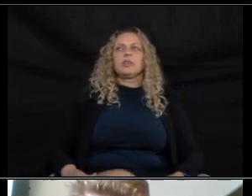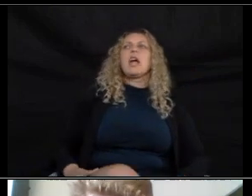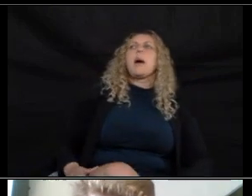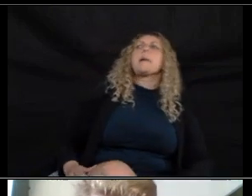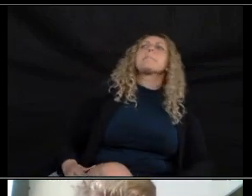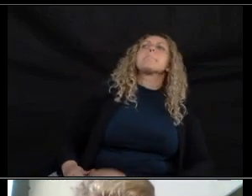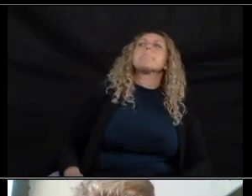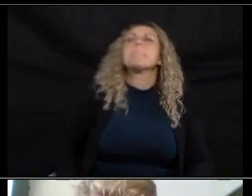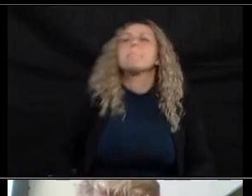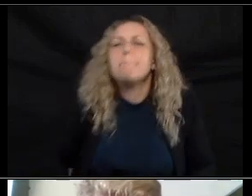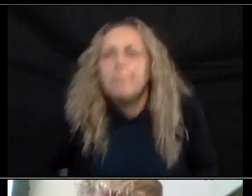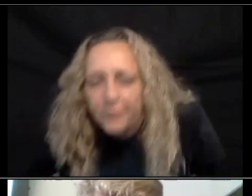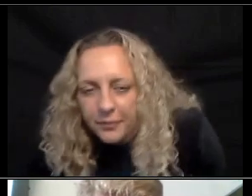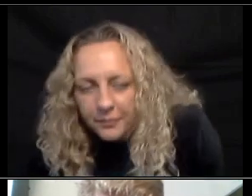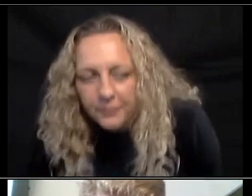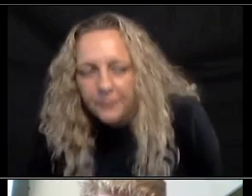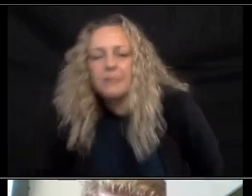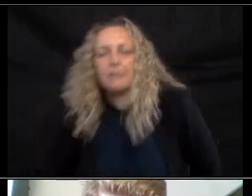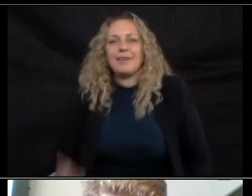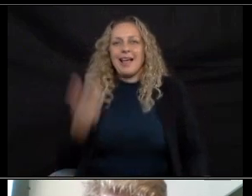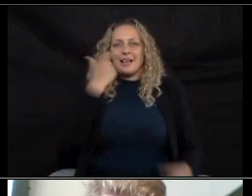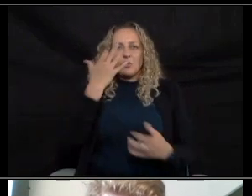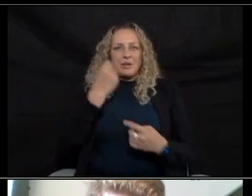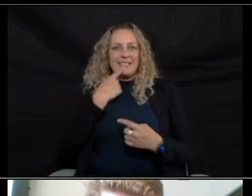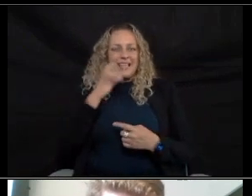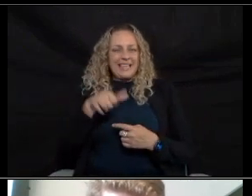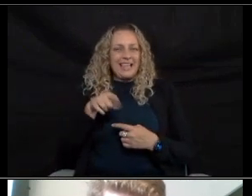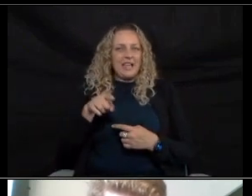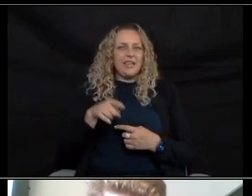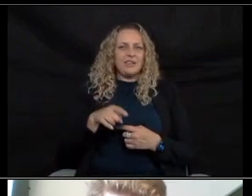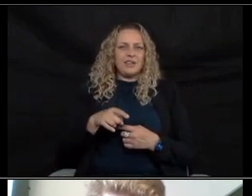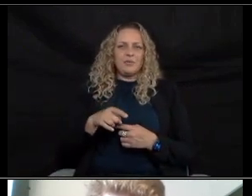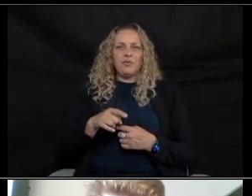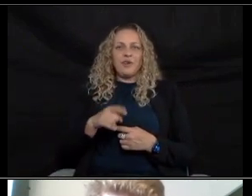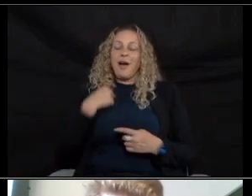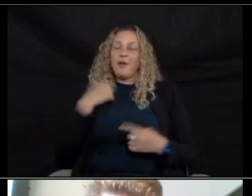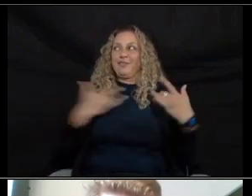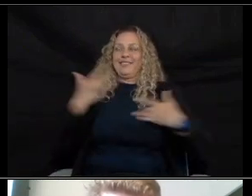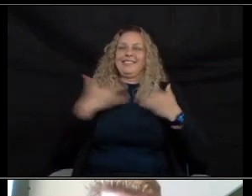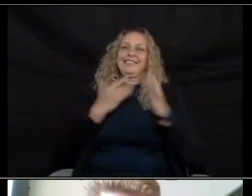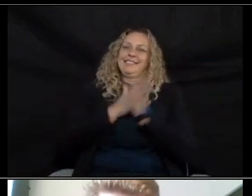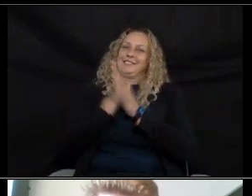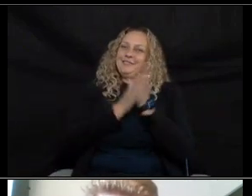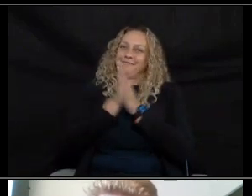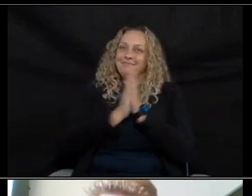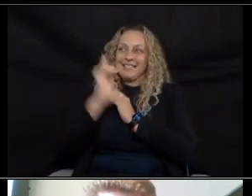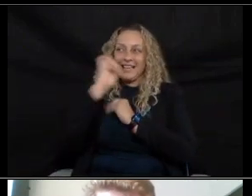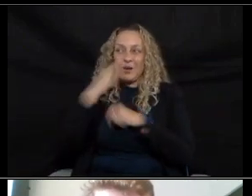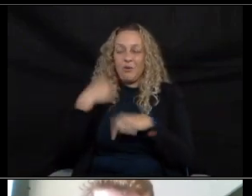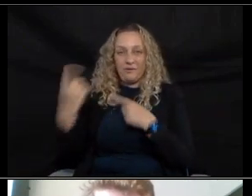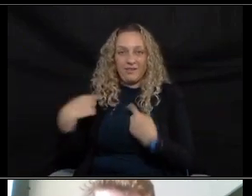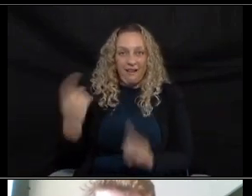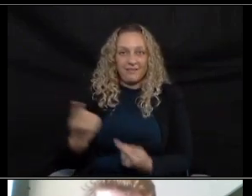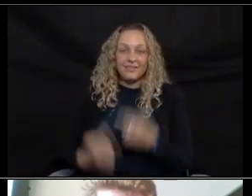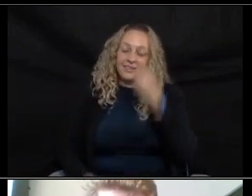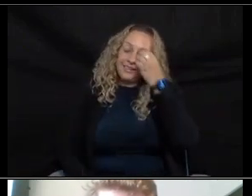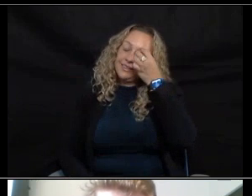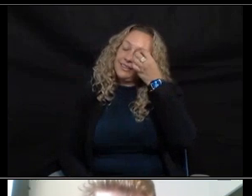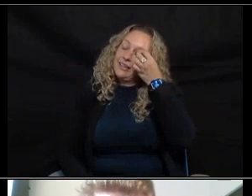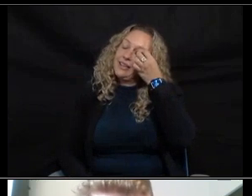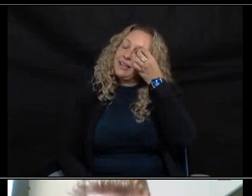Yes, I just wanted to say that this is very exciting to hear what we're doing. We